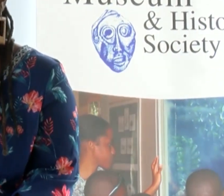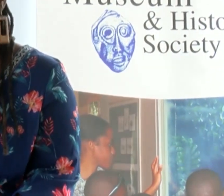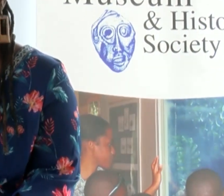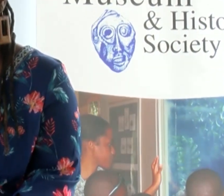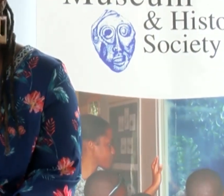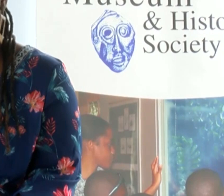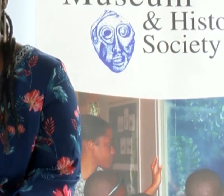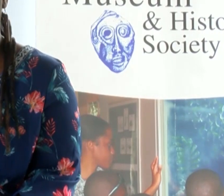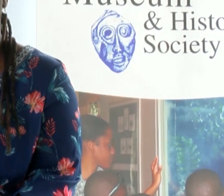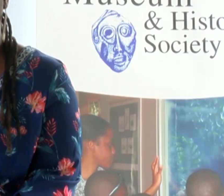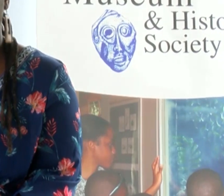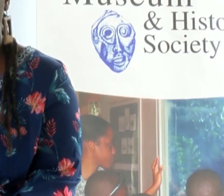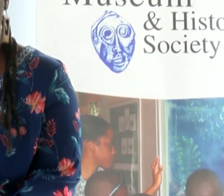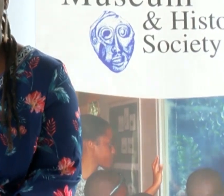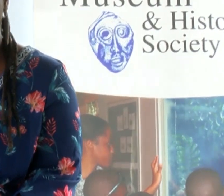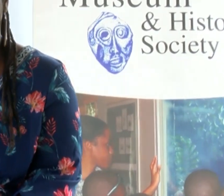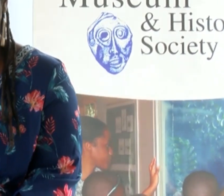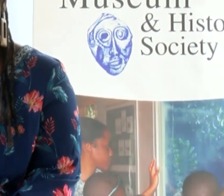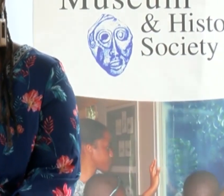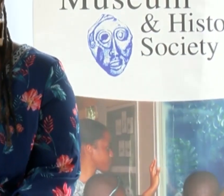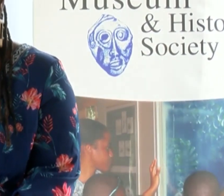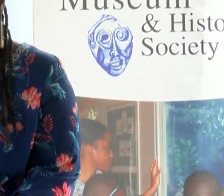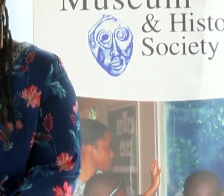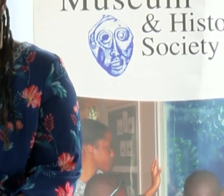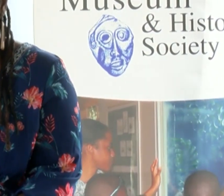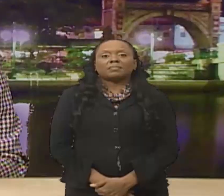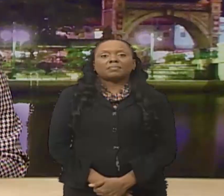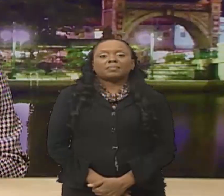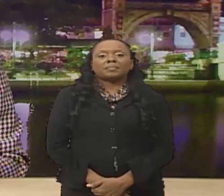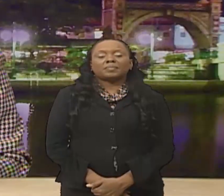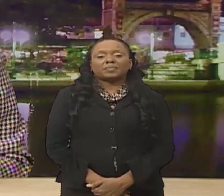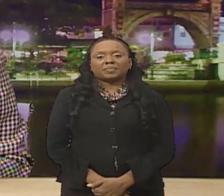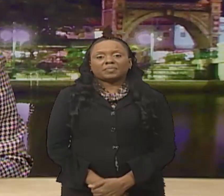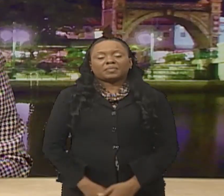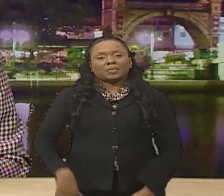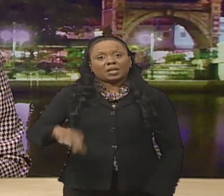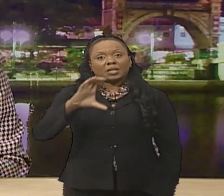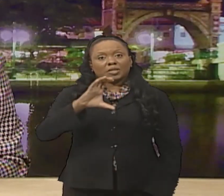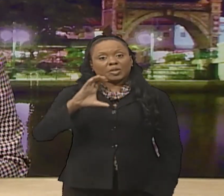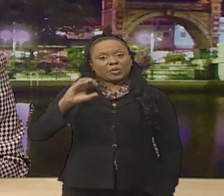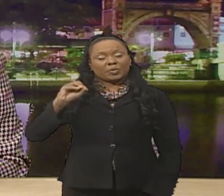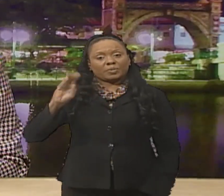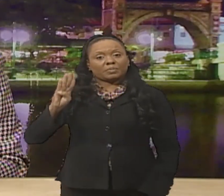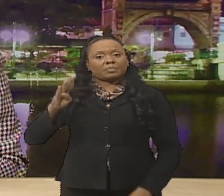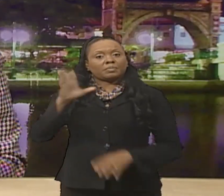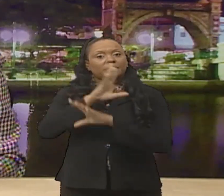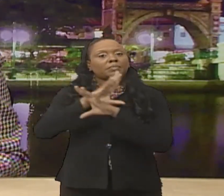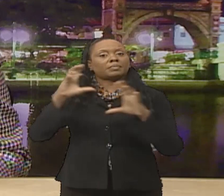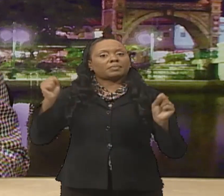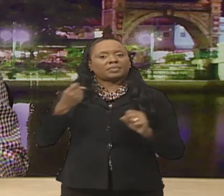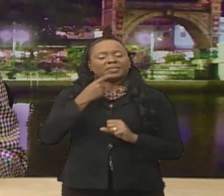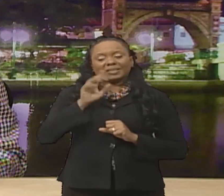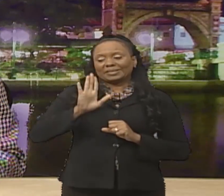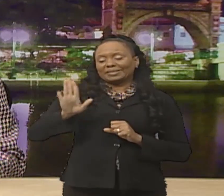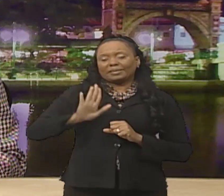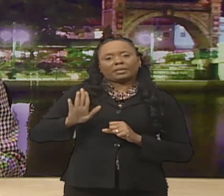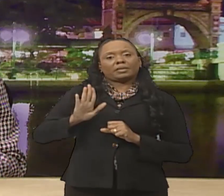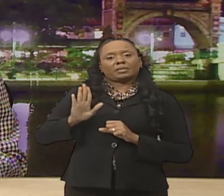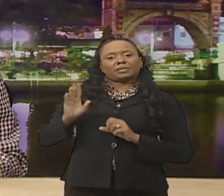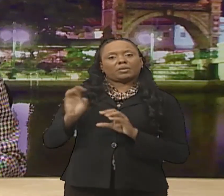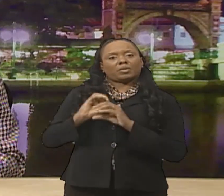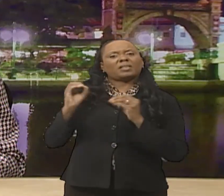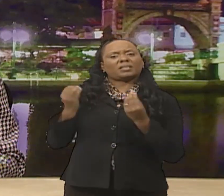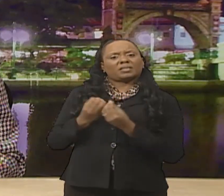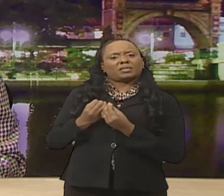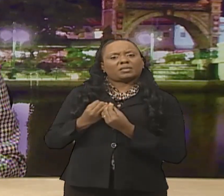UNESCO World Heritage Site, particularly the Garrison. And COB President Henderson Williams says his organization